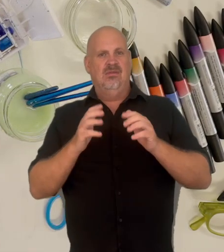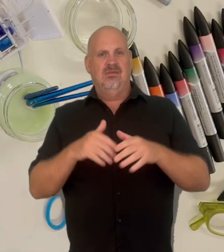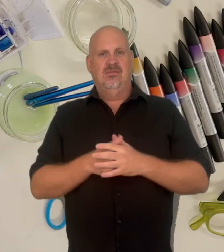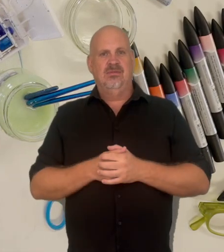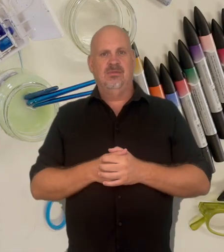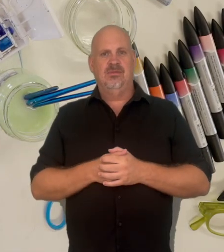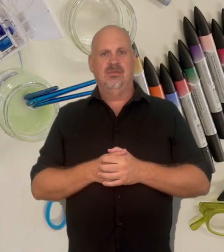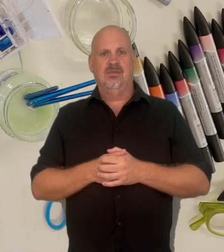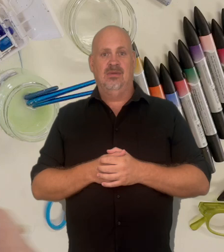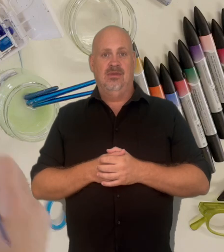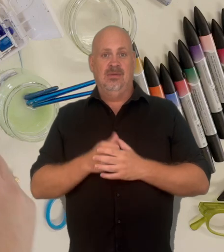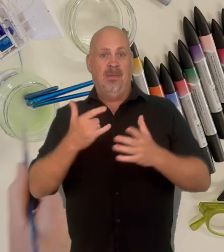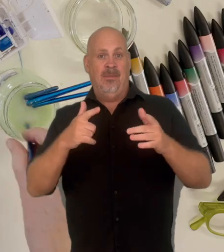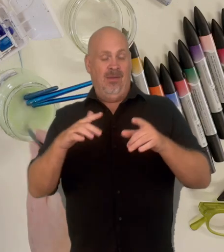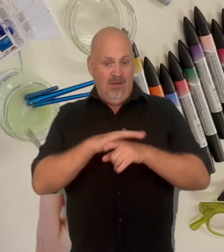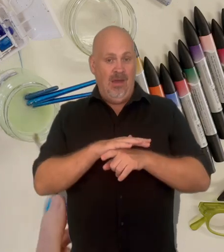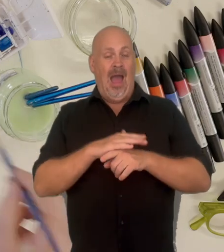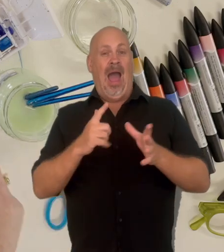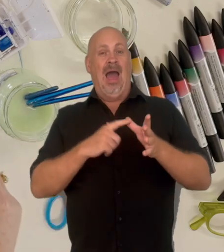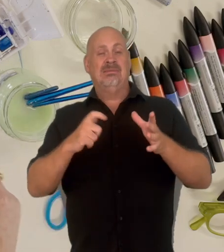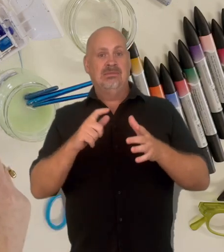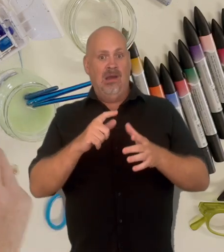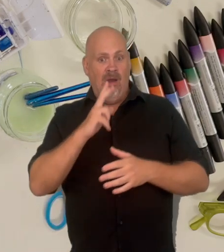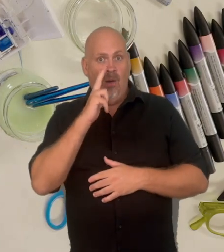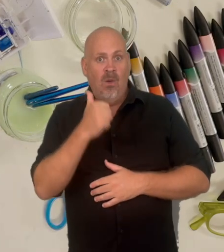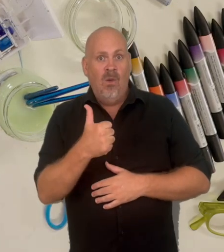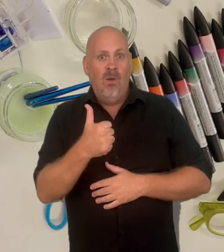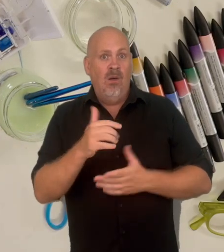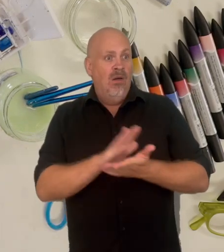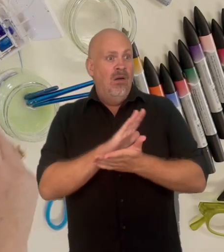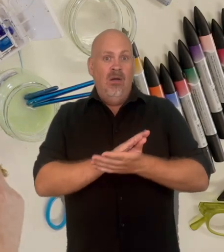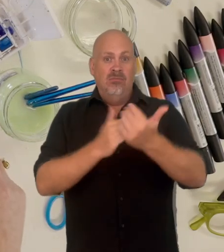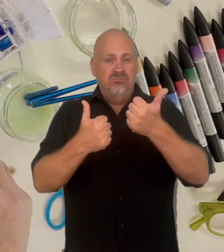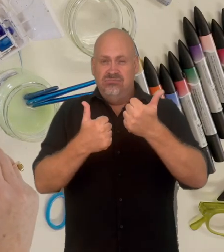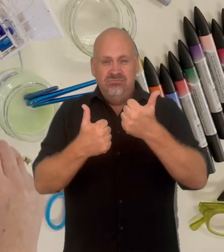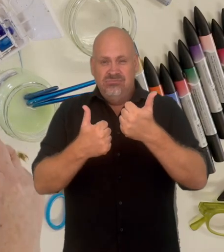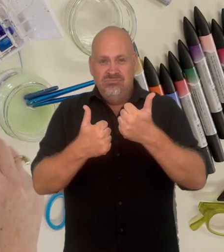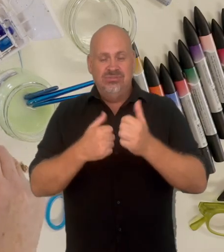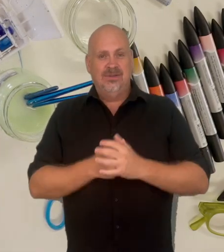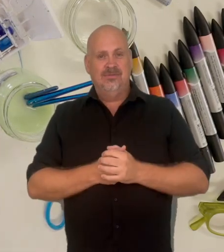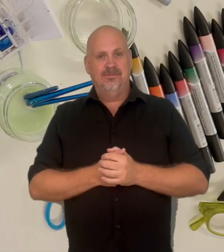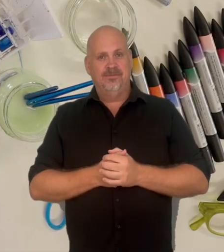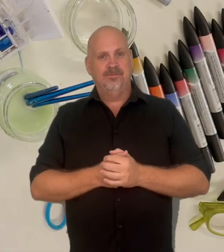things happen when you have happy accidents, like that.